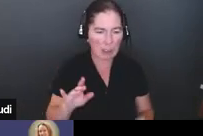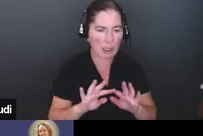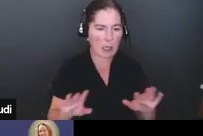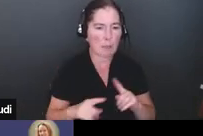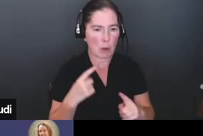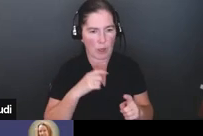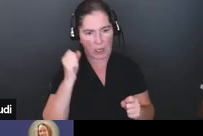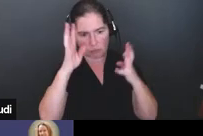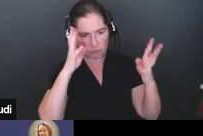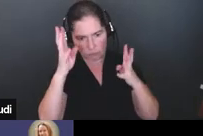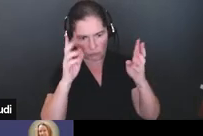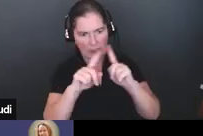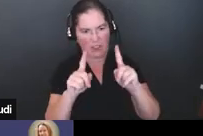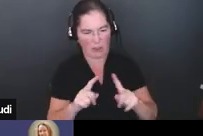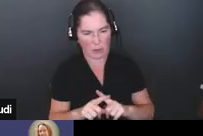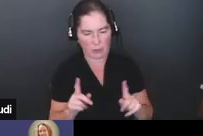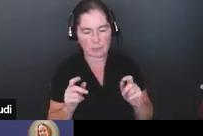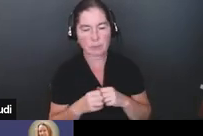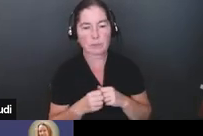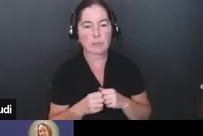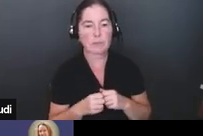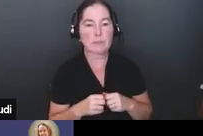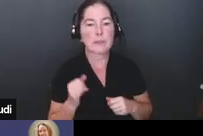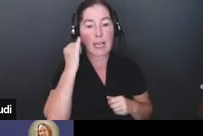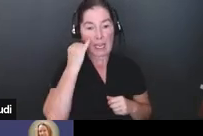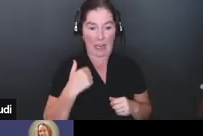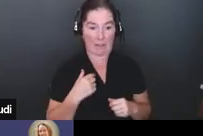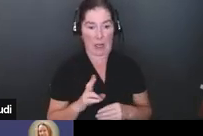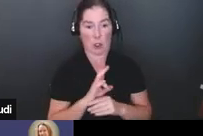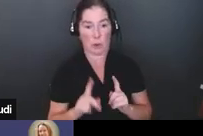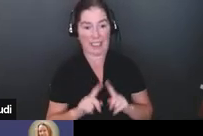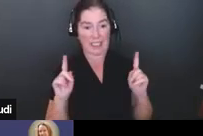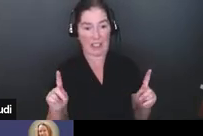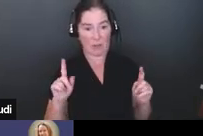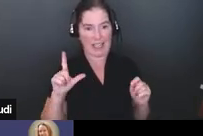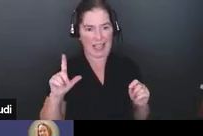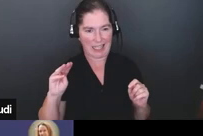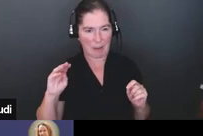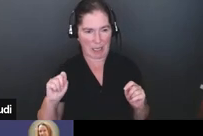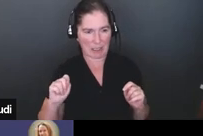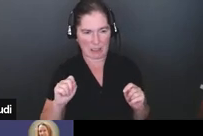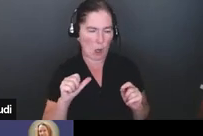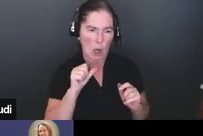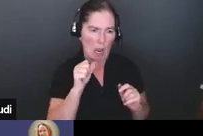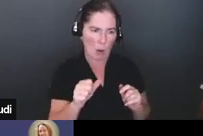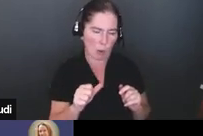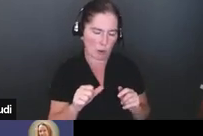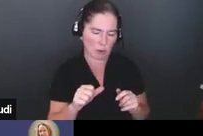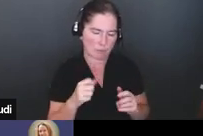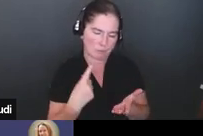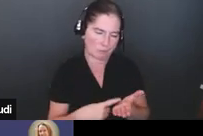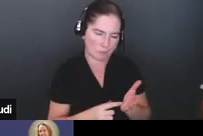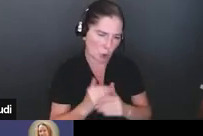creativity. Yeah, and so then if I'm using a different LMS, which again, we're not gonna get into too much, I can link this. So it